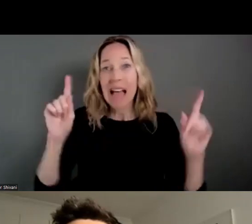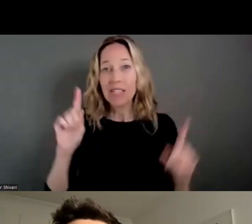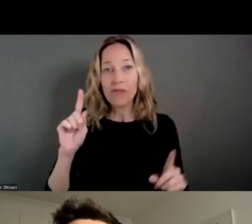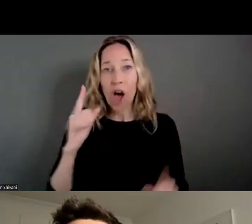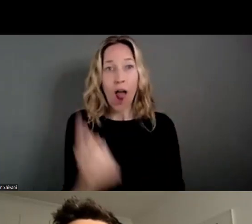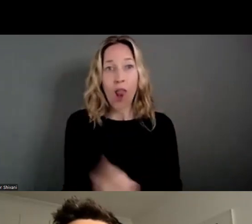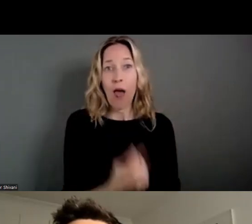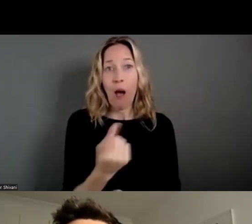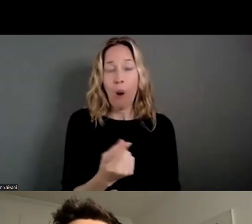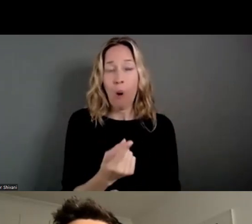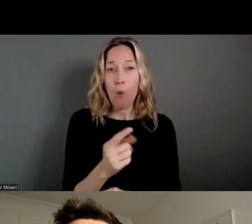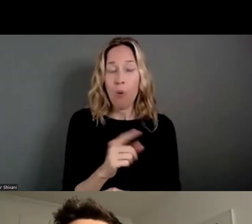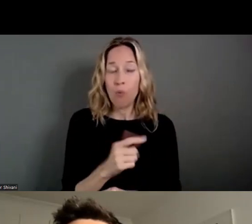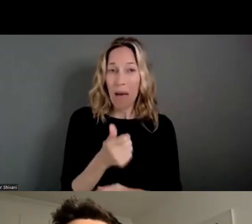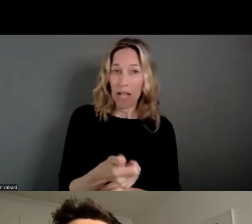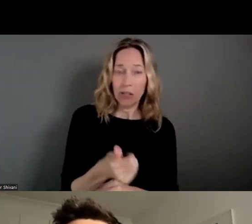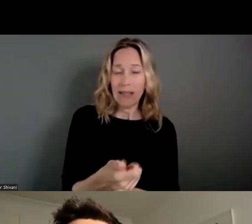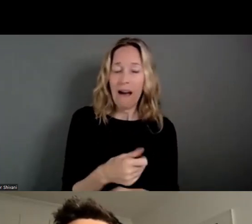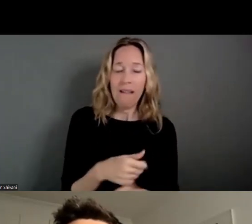work with me.